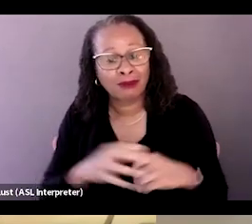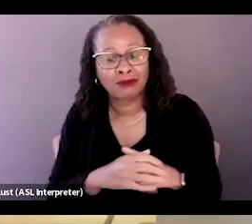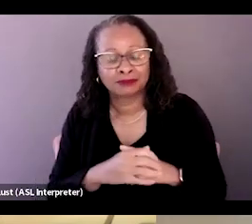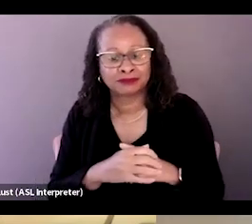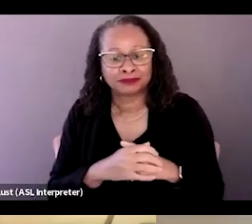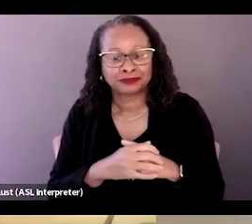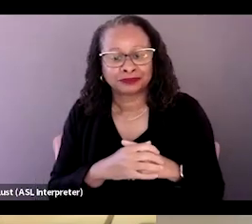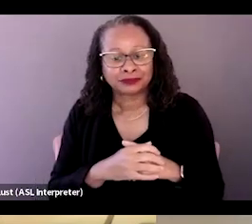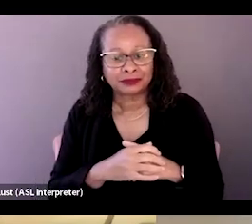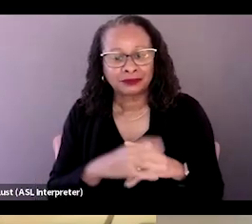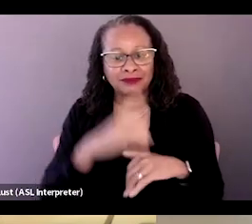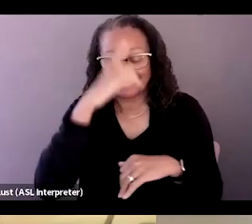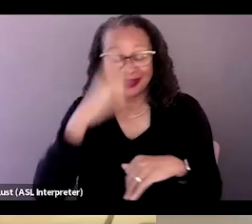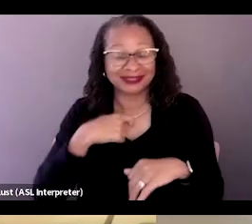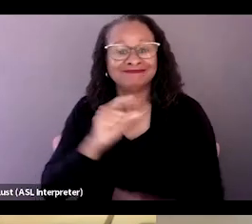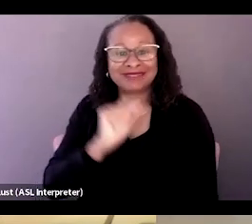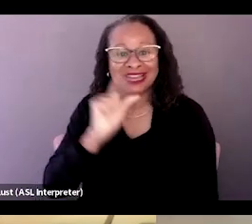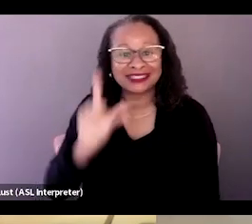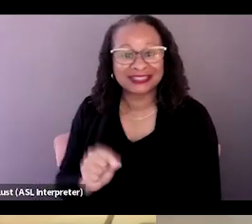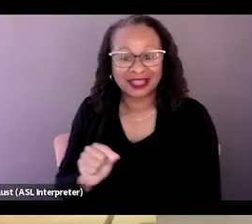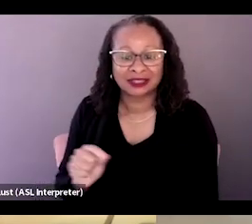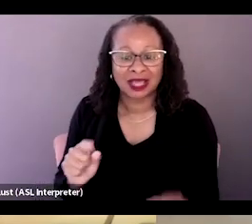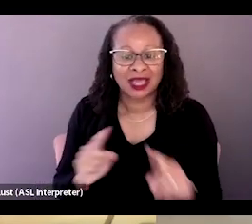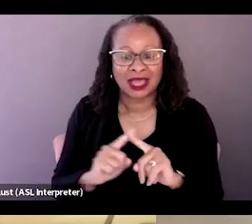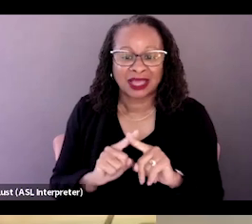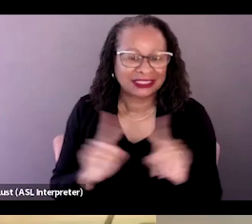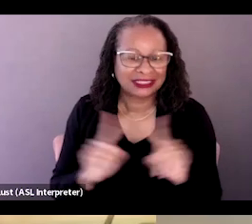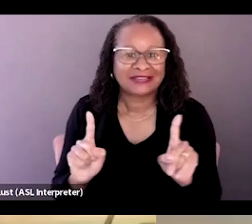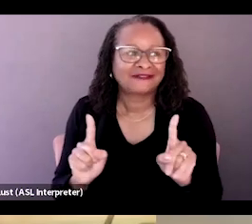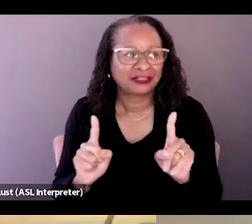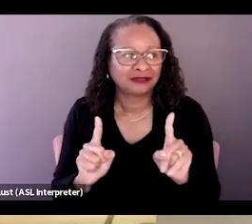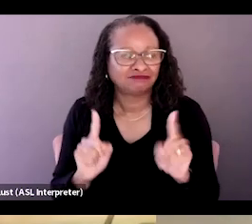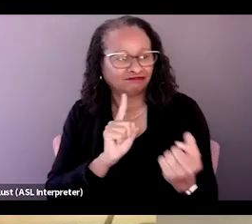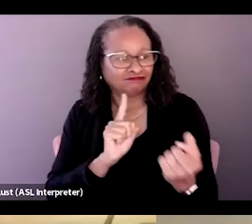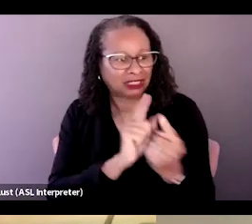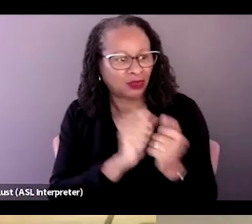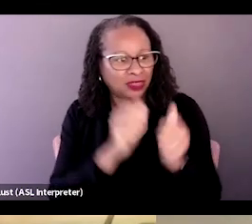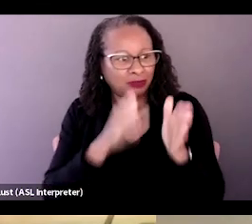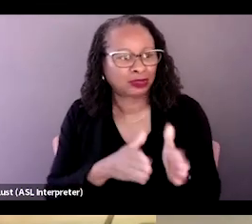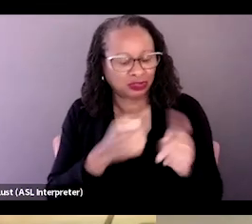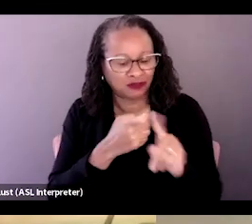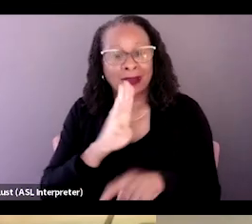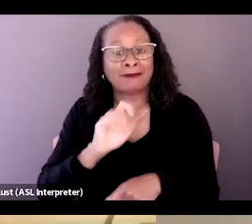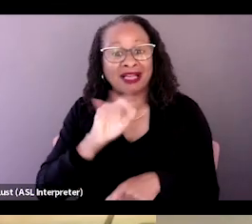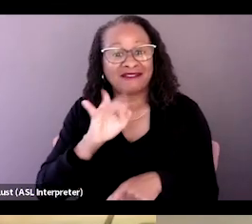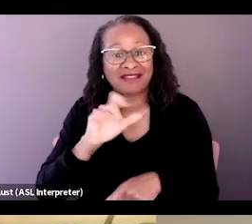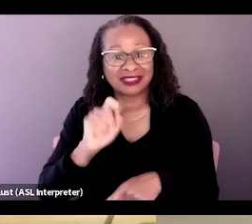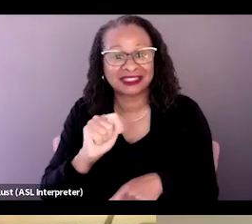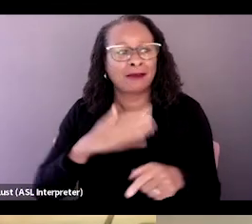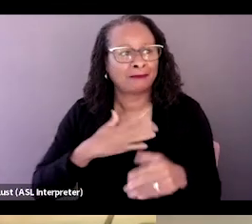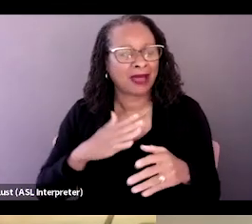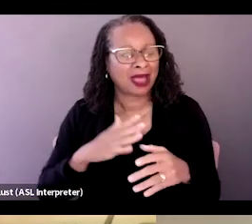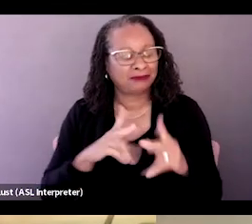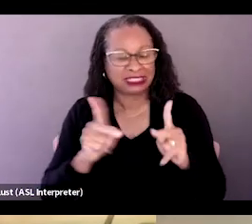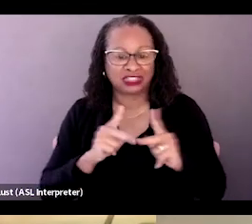because I'm Italian, even if I'm married with someone from Belfast, I have a very strange position, you know. So I am an